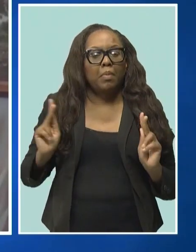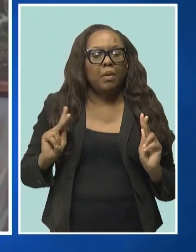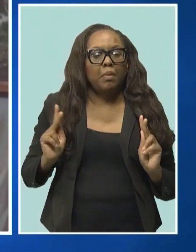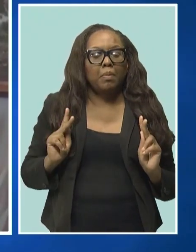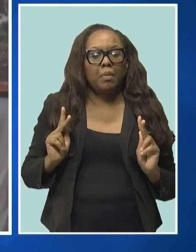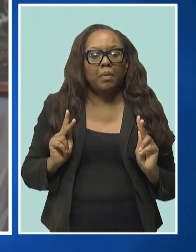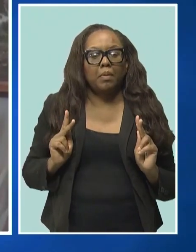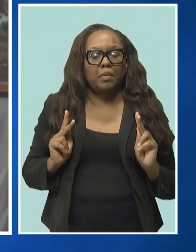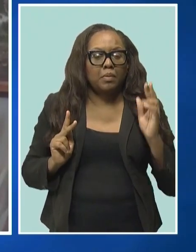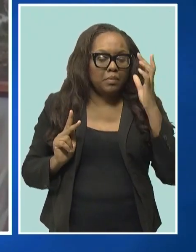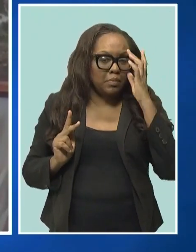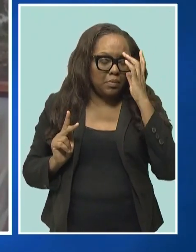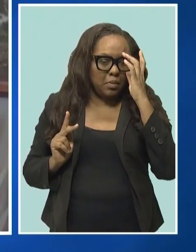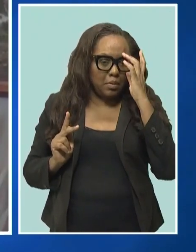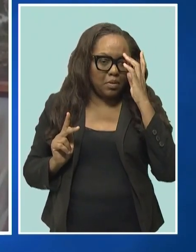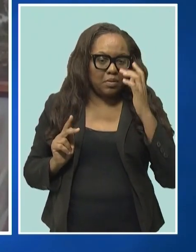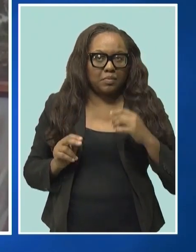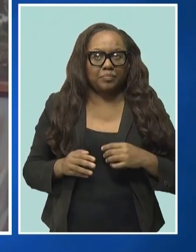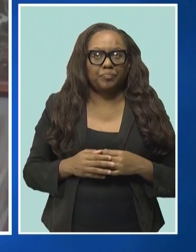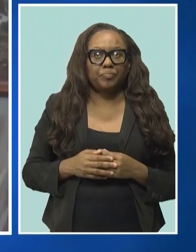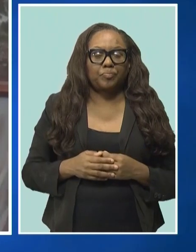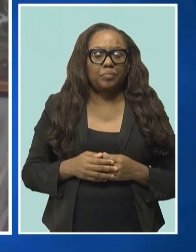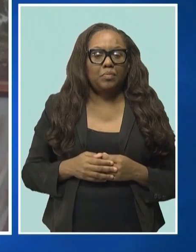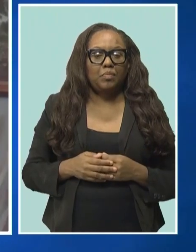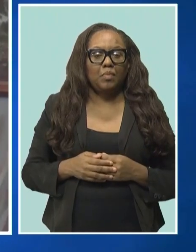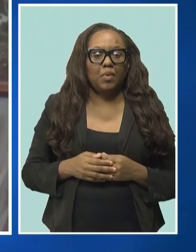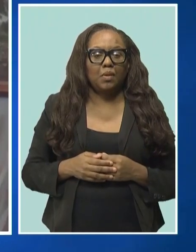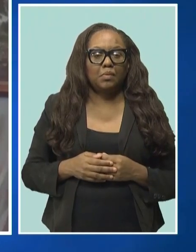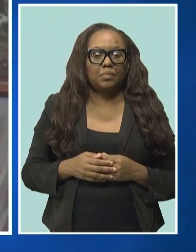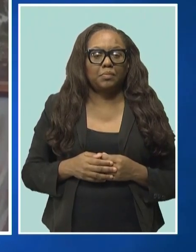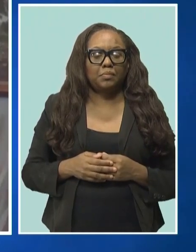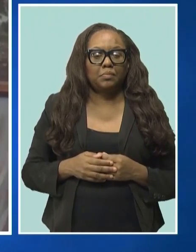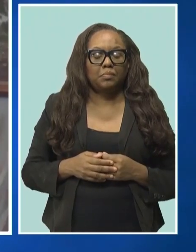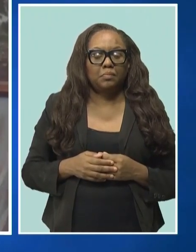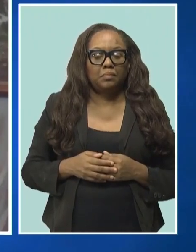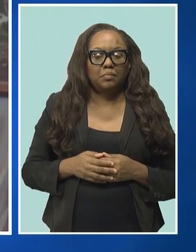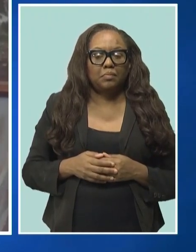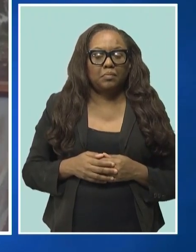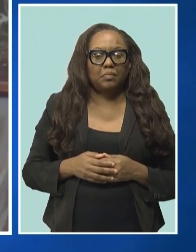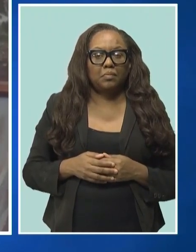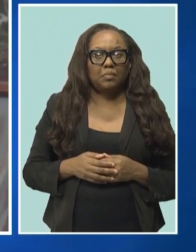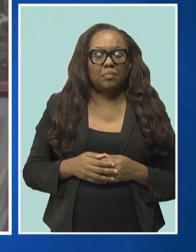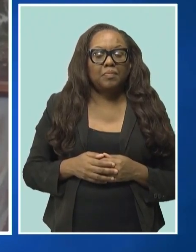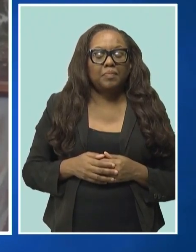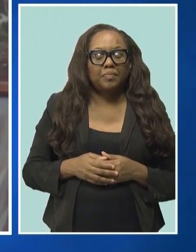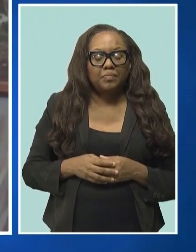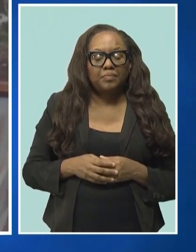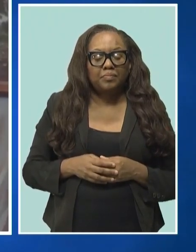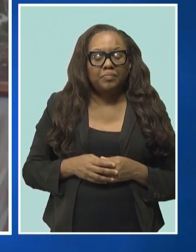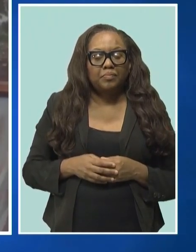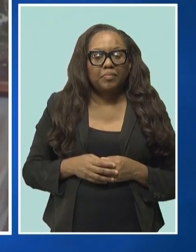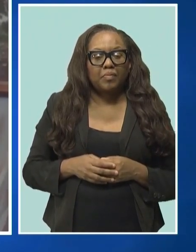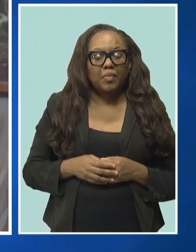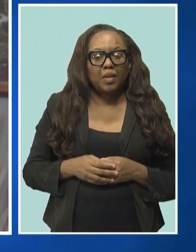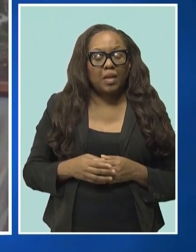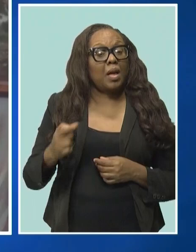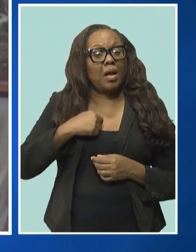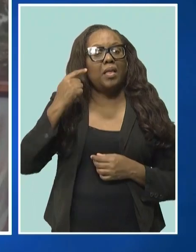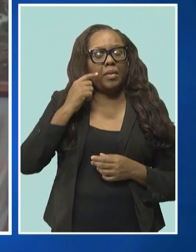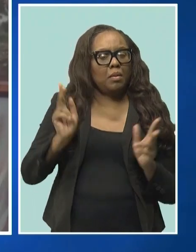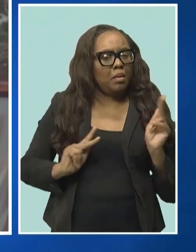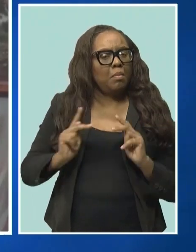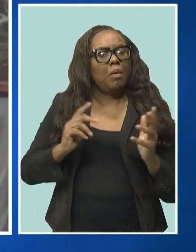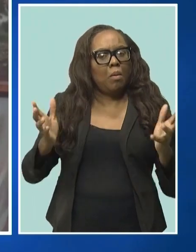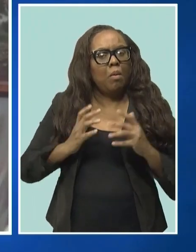we don't want modern, effective legislation protecting the rights of the child. And my